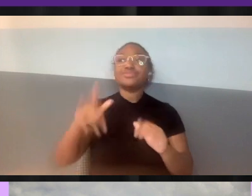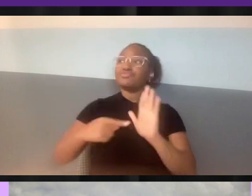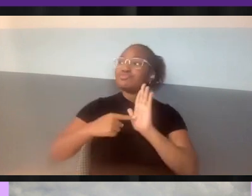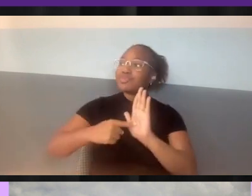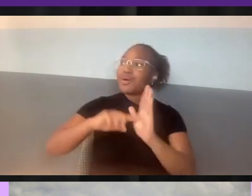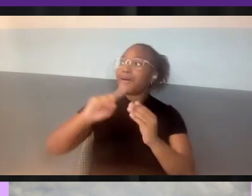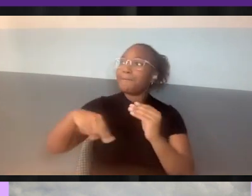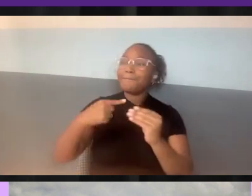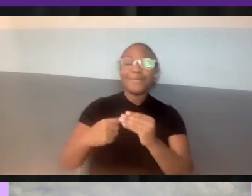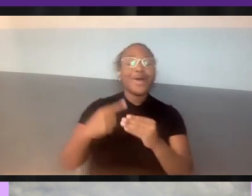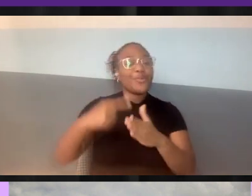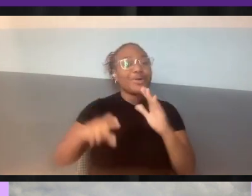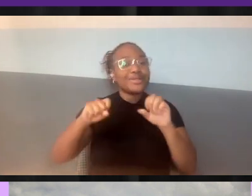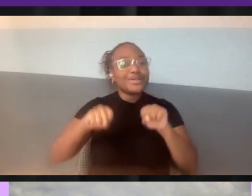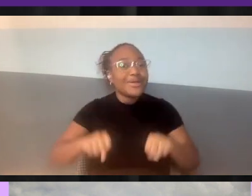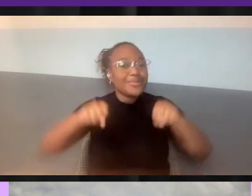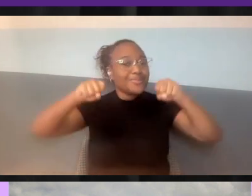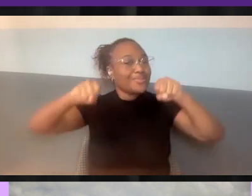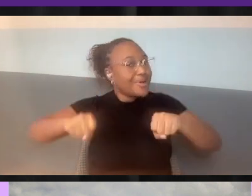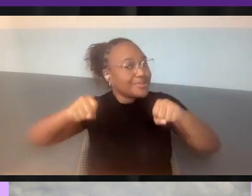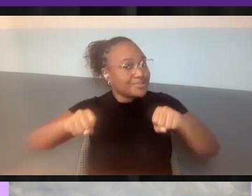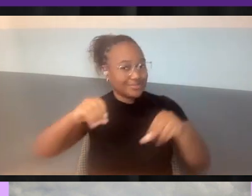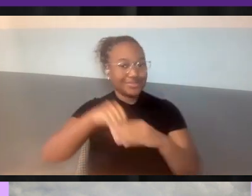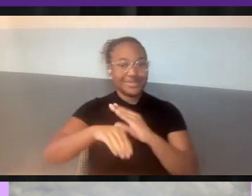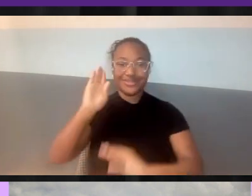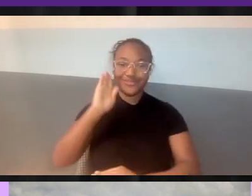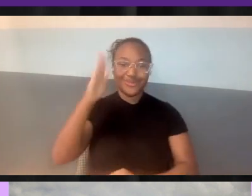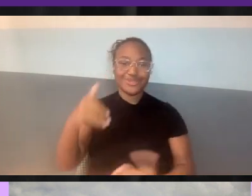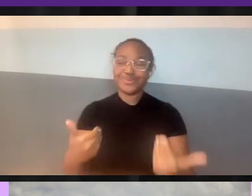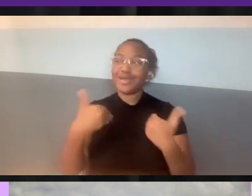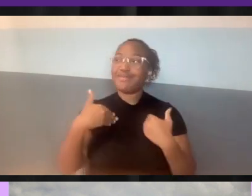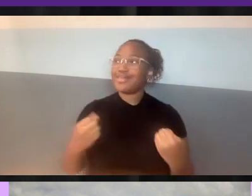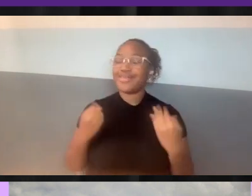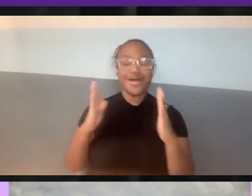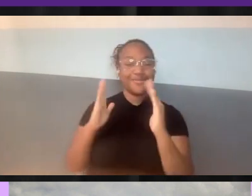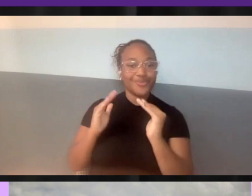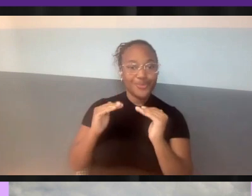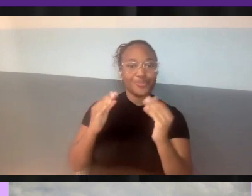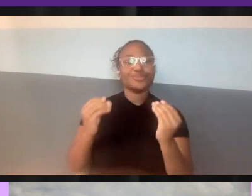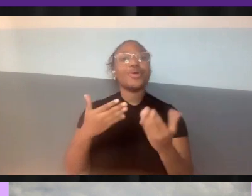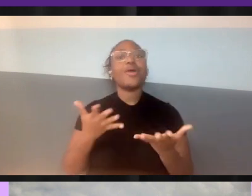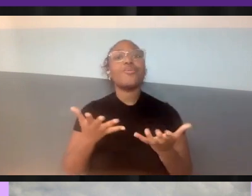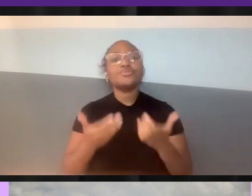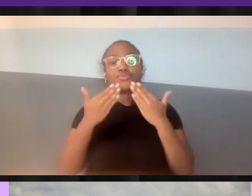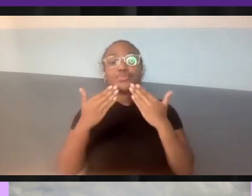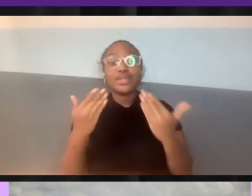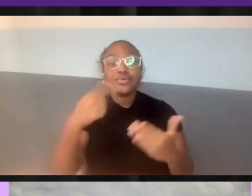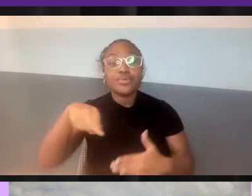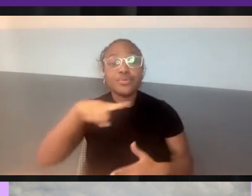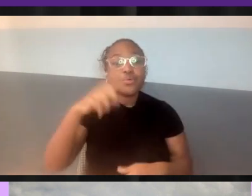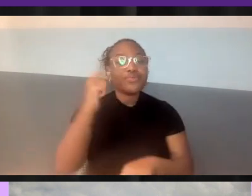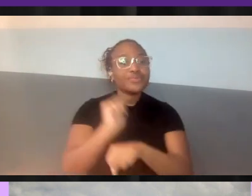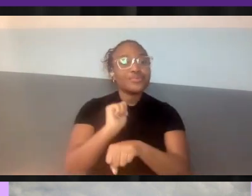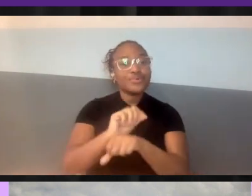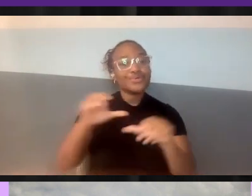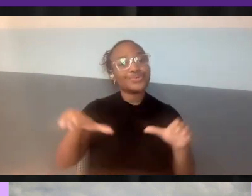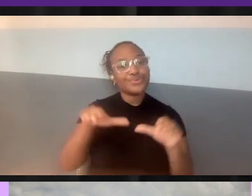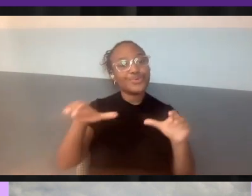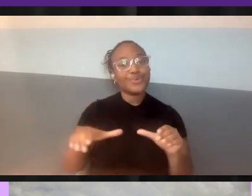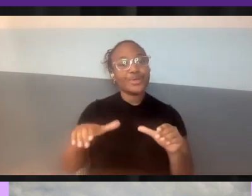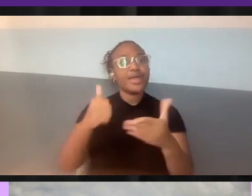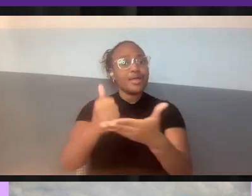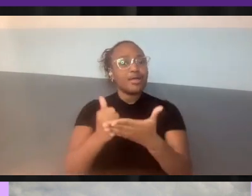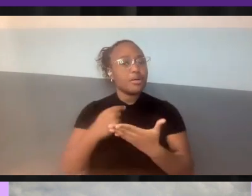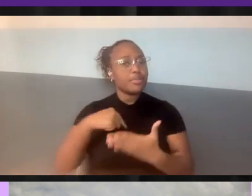quite hopeful. And I just want to thank each one of you for the work that you're doing to help us think about what that future can be and to help us